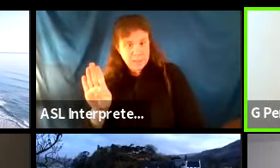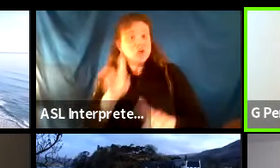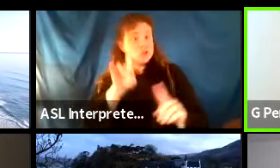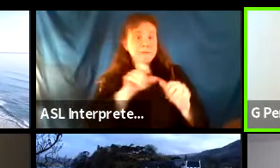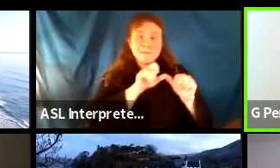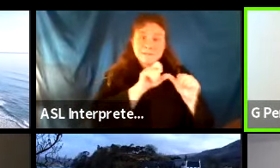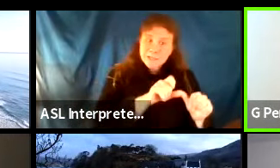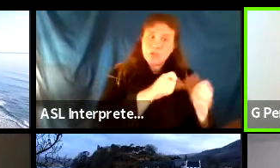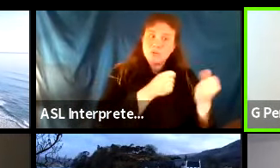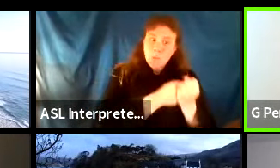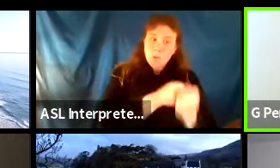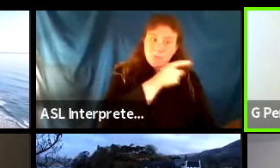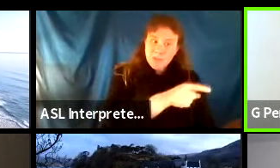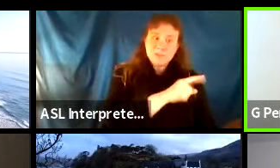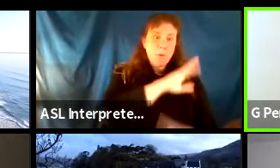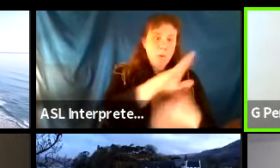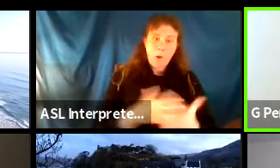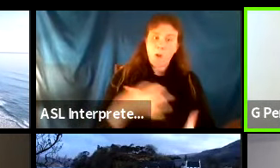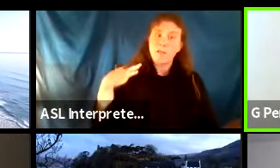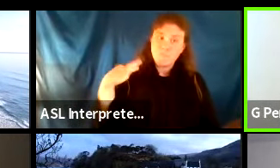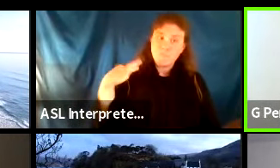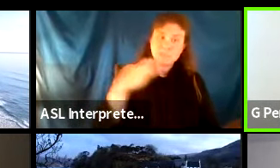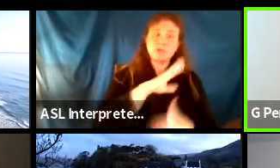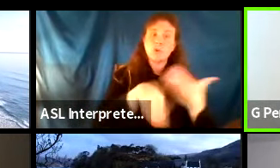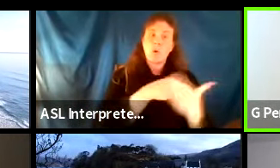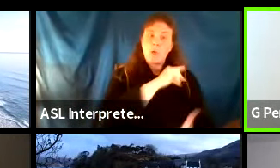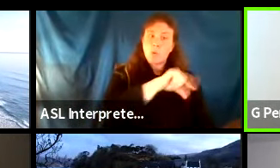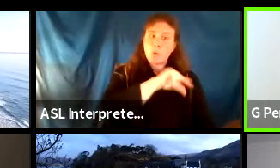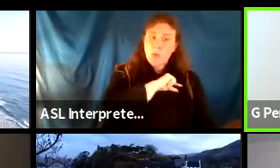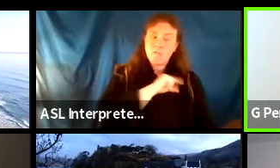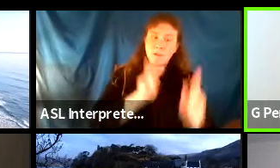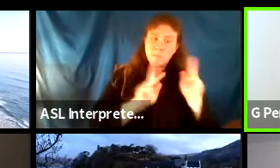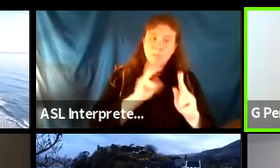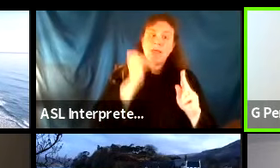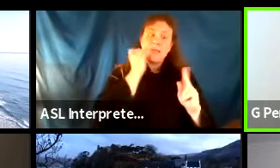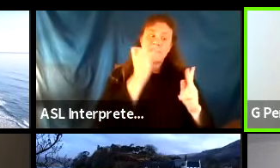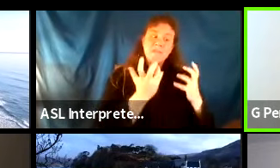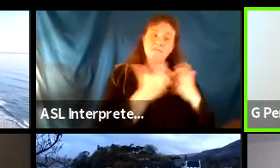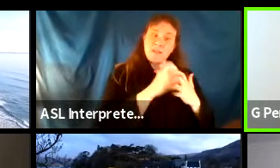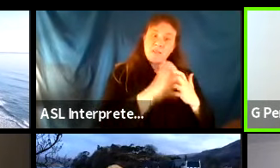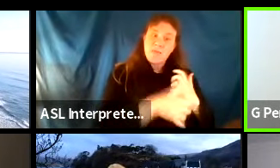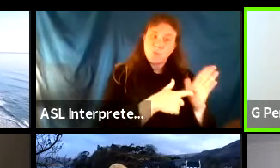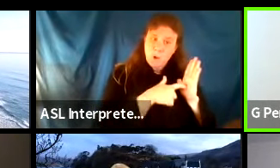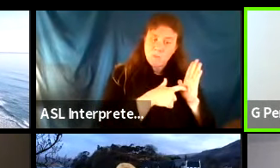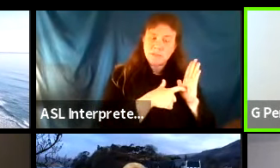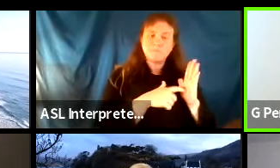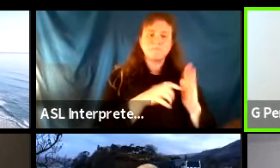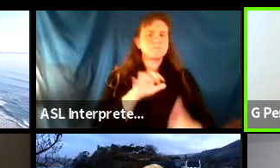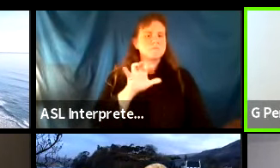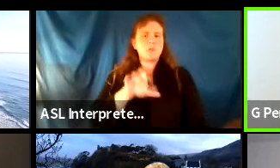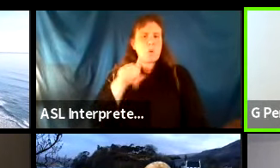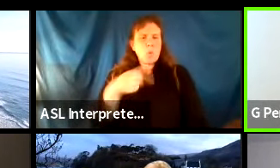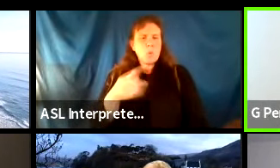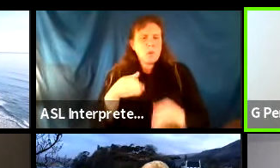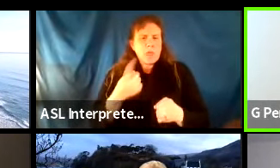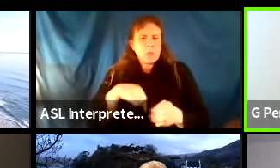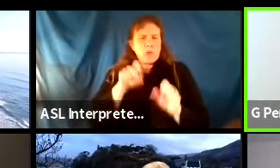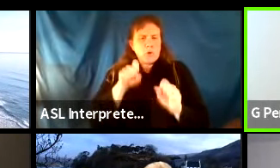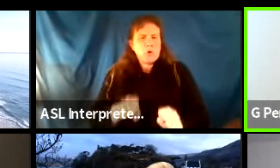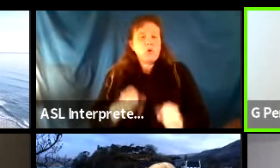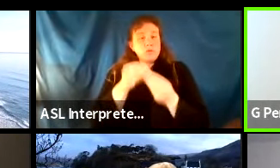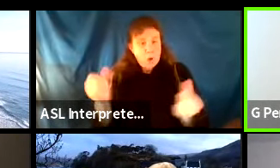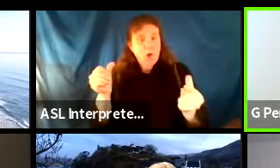who volunteer to be vaccinated if they fit into the criteria? This is only the way that we could actually resolve the